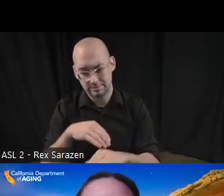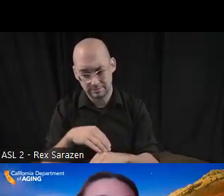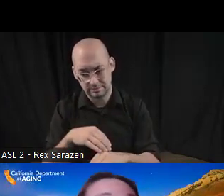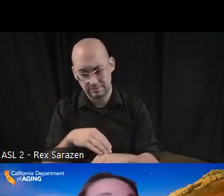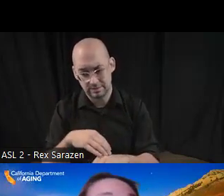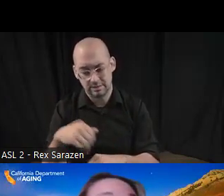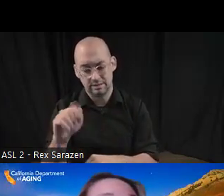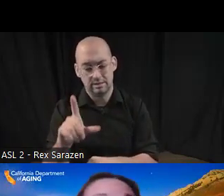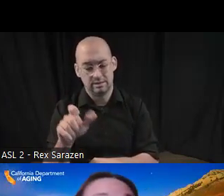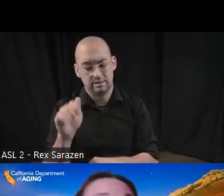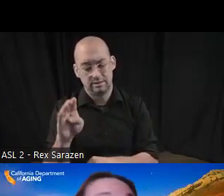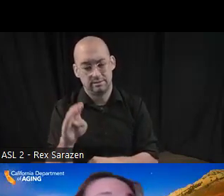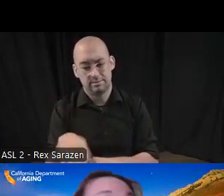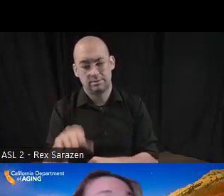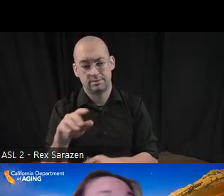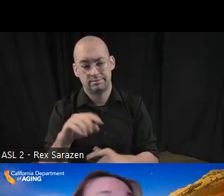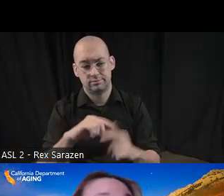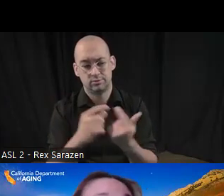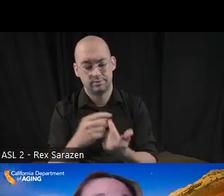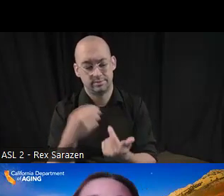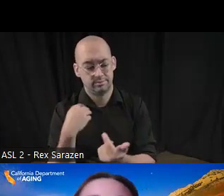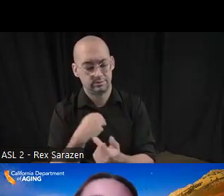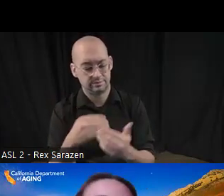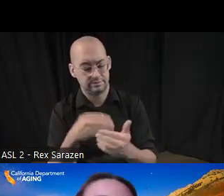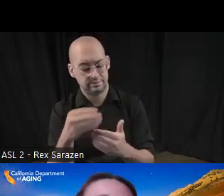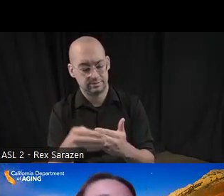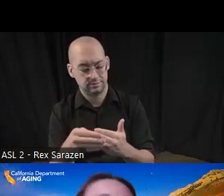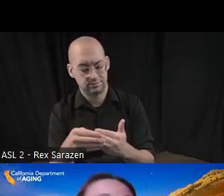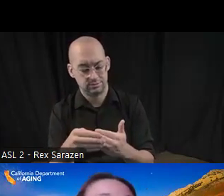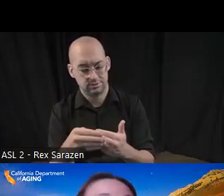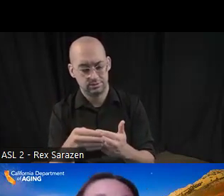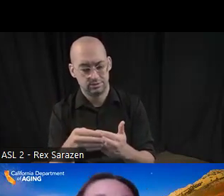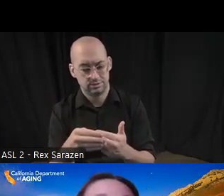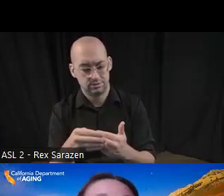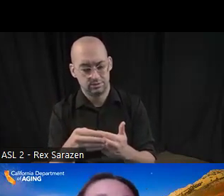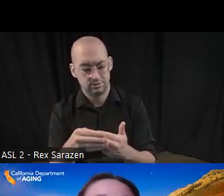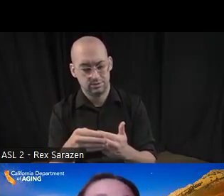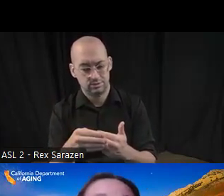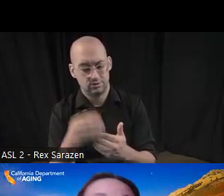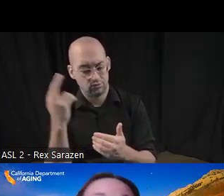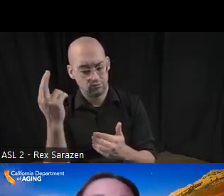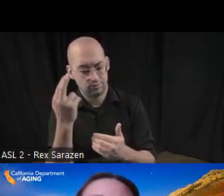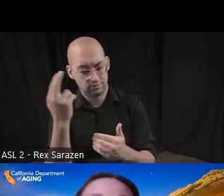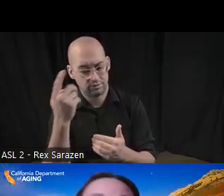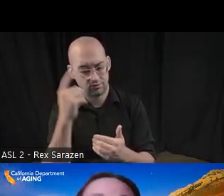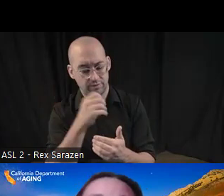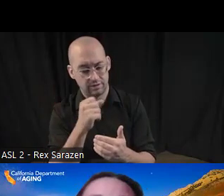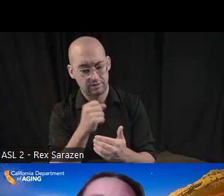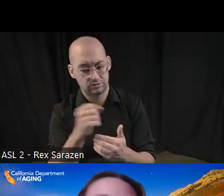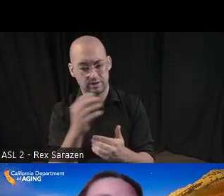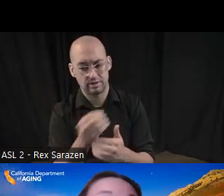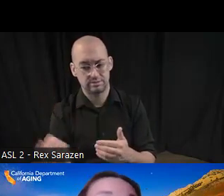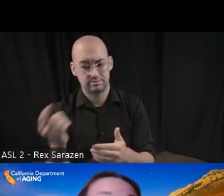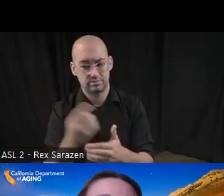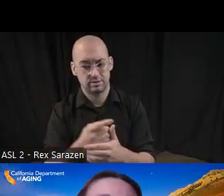group members. Next slide, please. So again, the purpose of the Aging and Disability Lived Experience